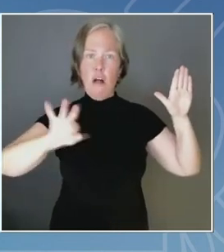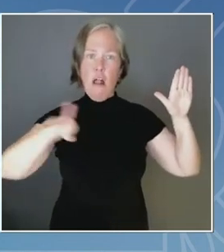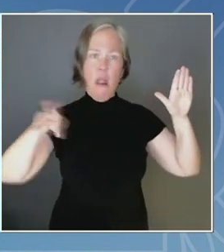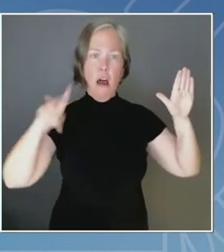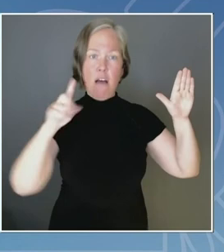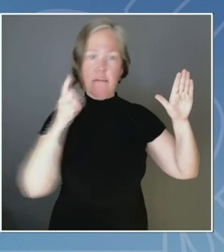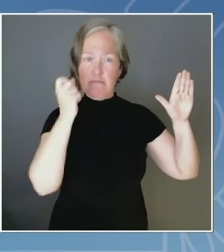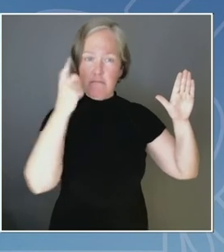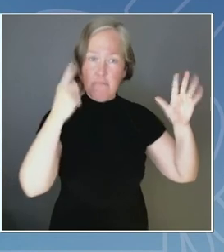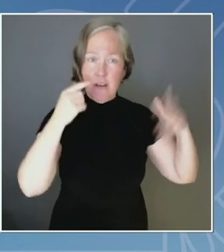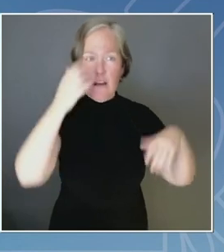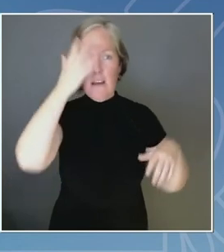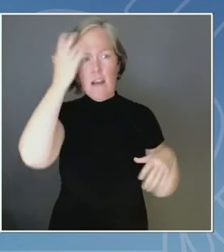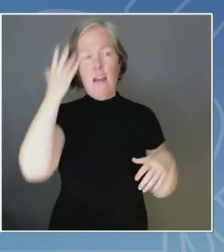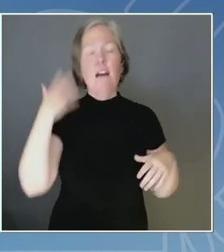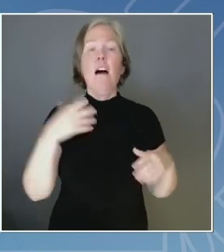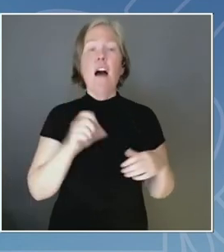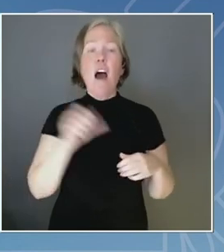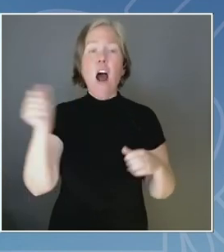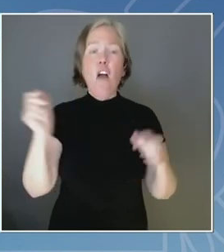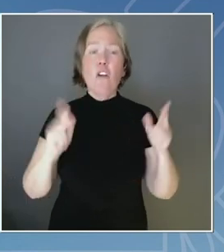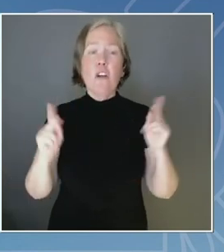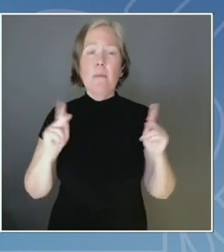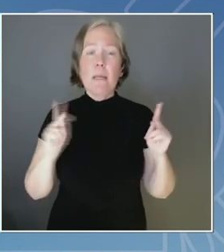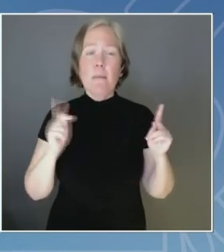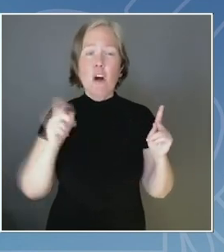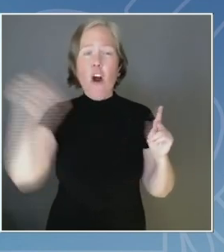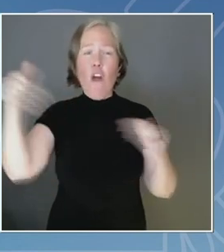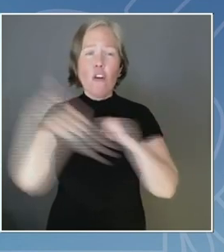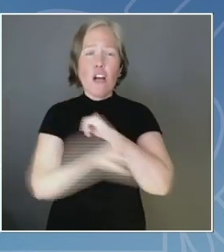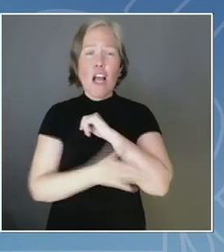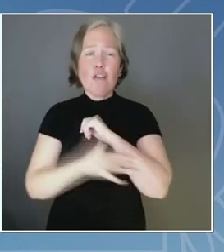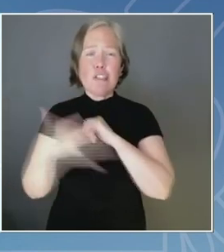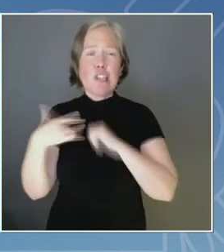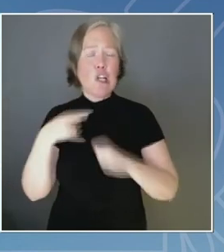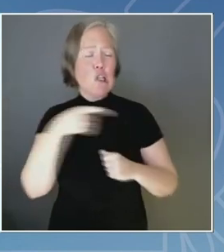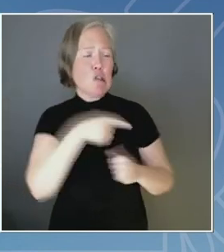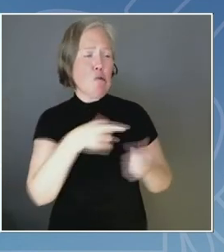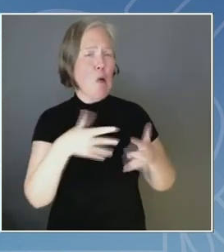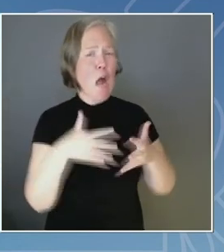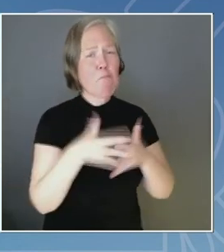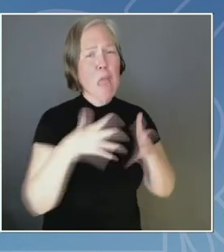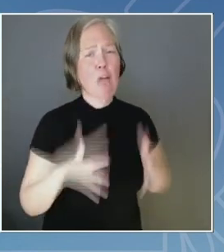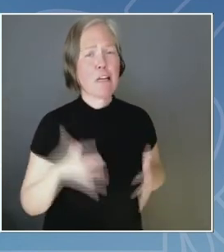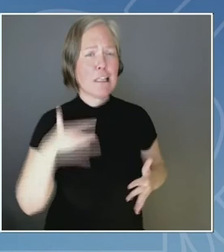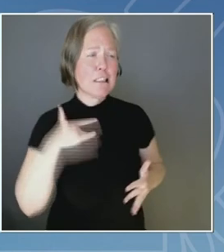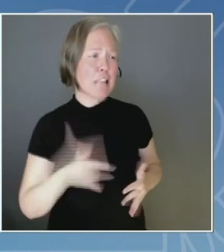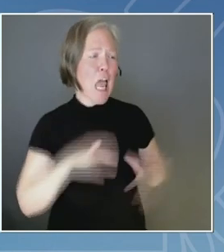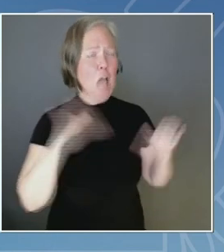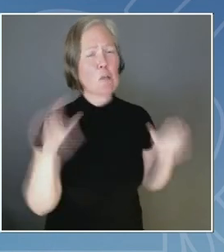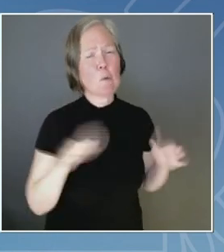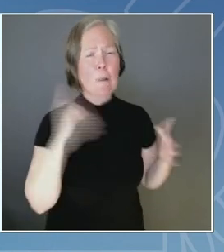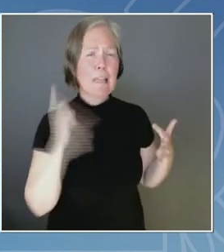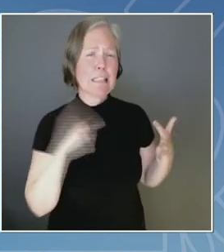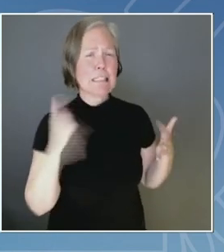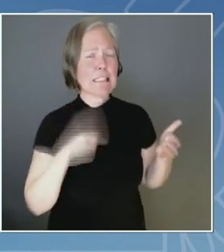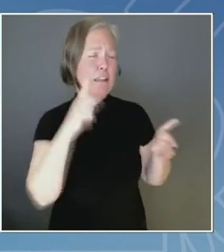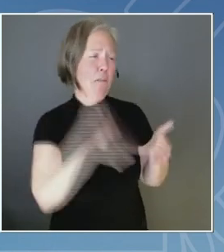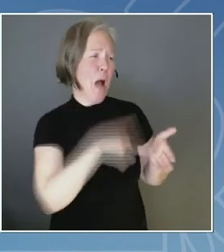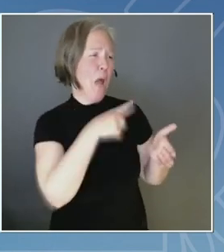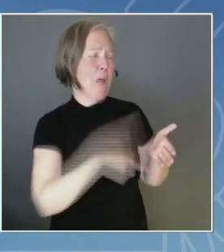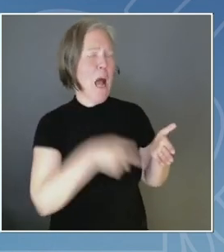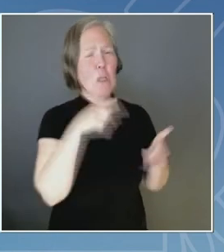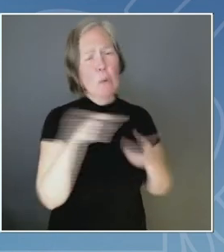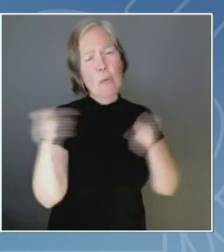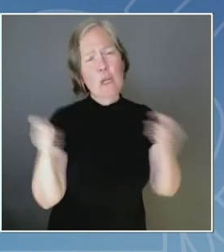that, oh, you American only want to do this, do that, control the everything that other people do, you know. But I